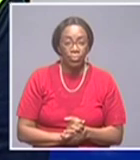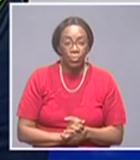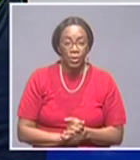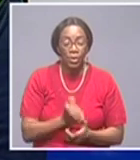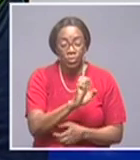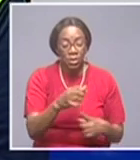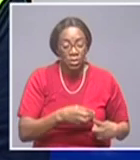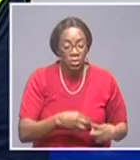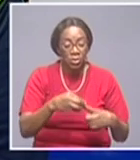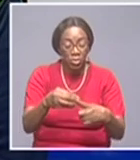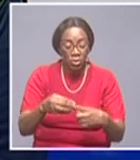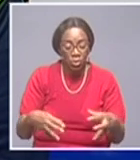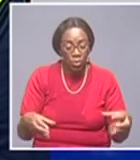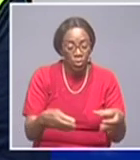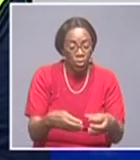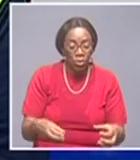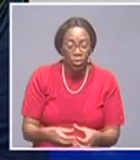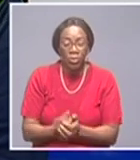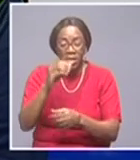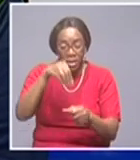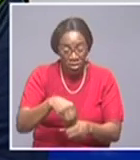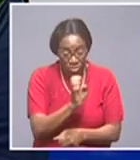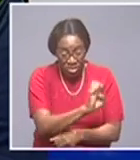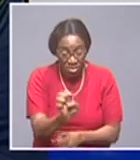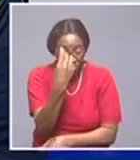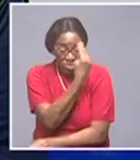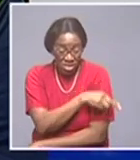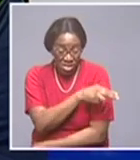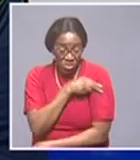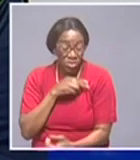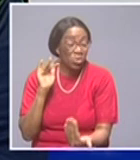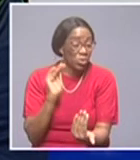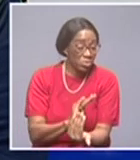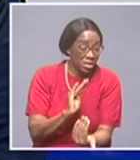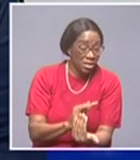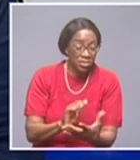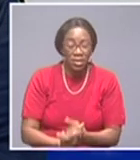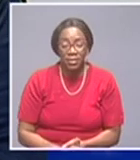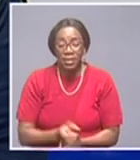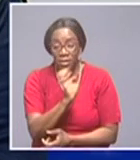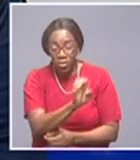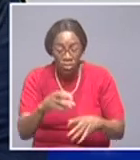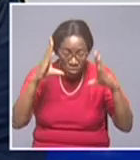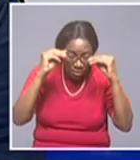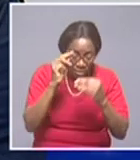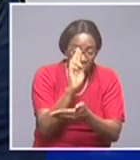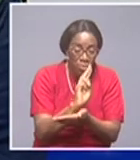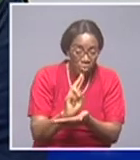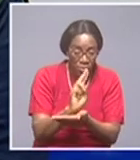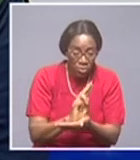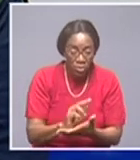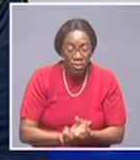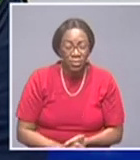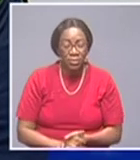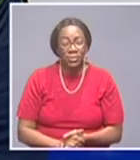population, including people in hospitals, in lodges, those where we count first because they move. Yeah. But for a person like you and